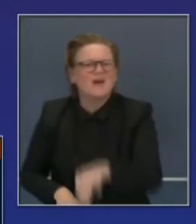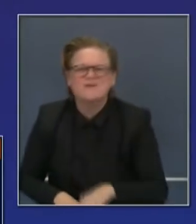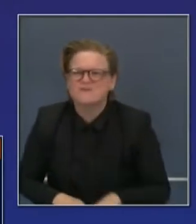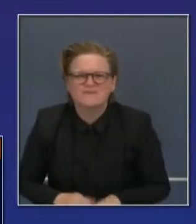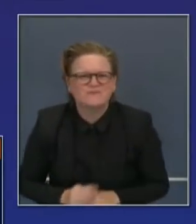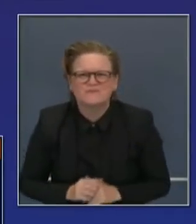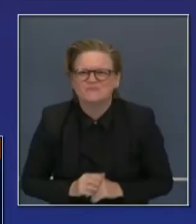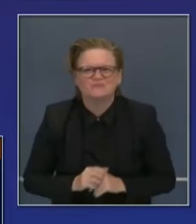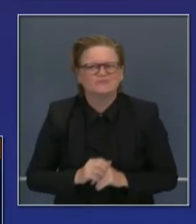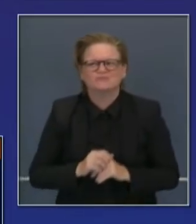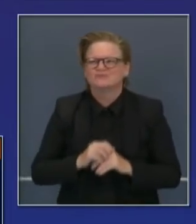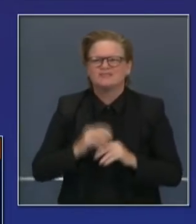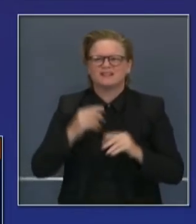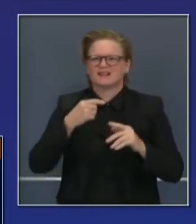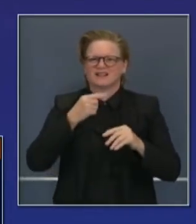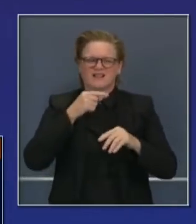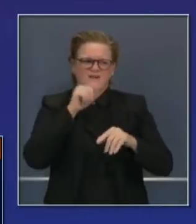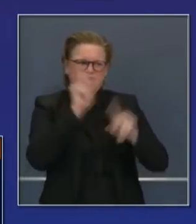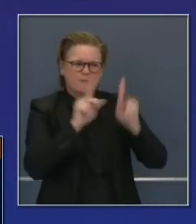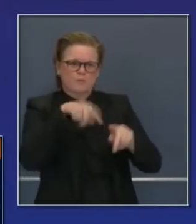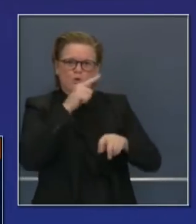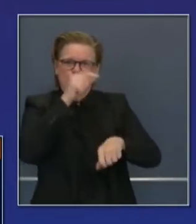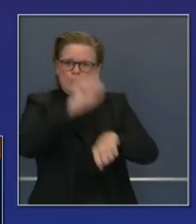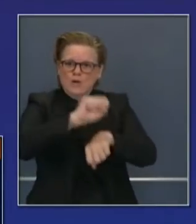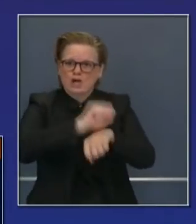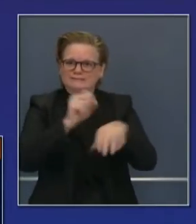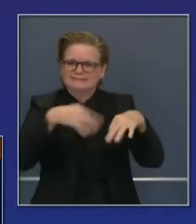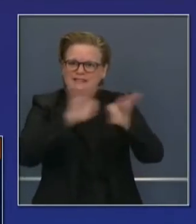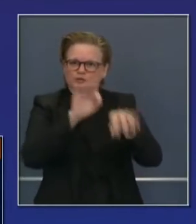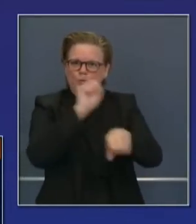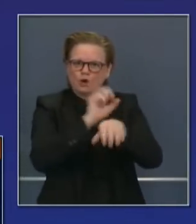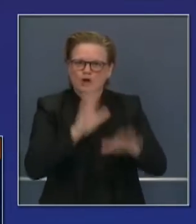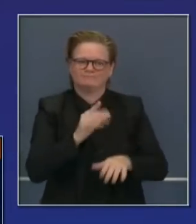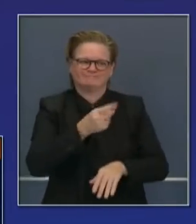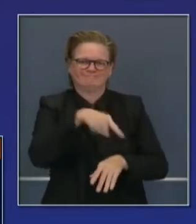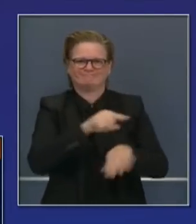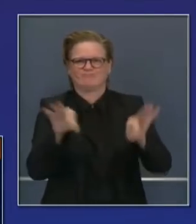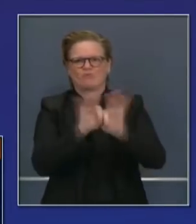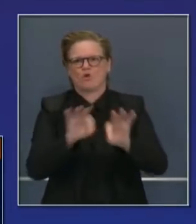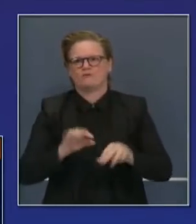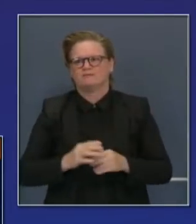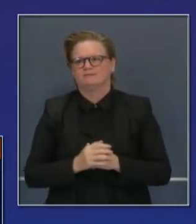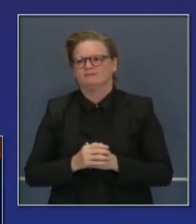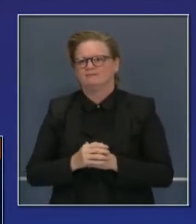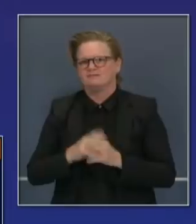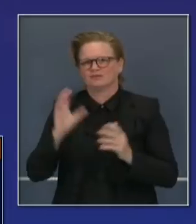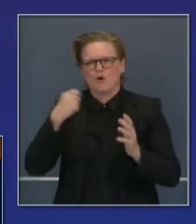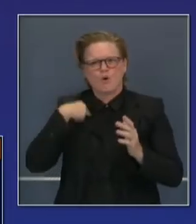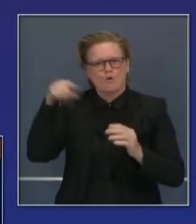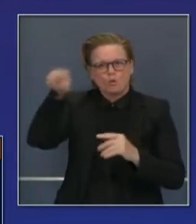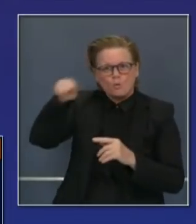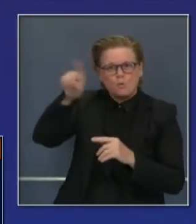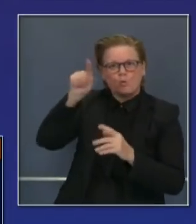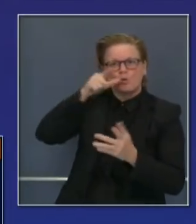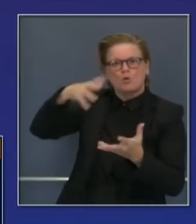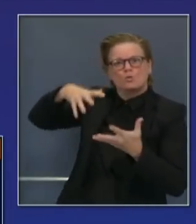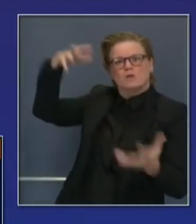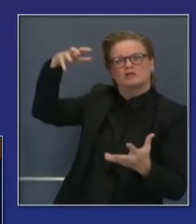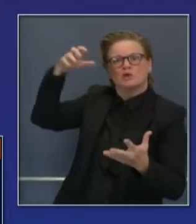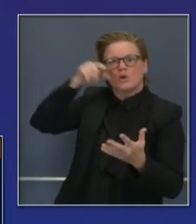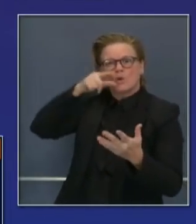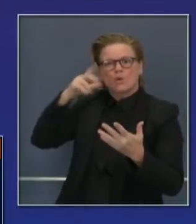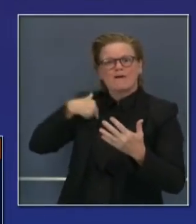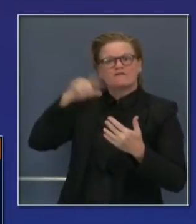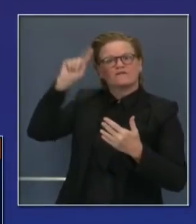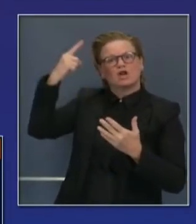say that those that think they can get ahead of the line and those that think because they have resources or they have